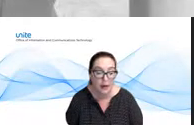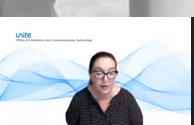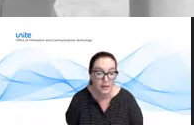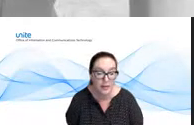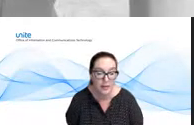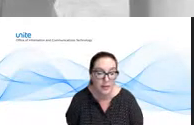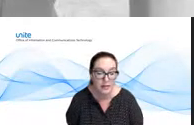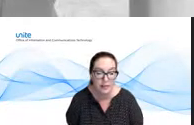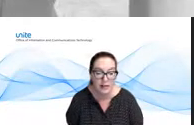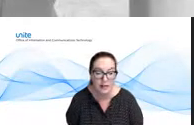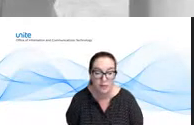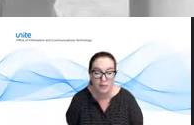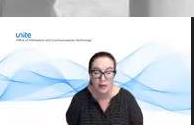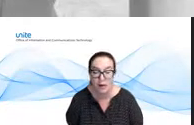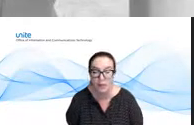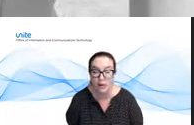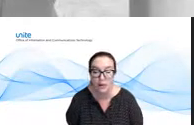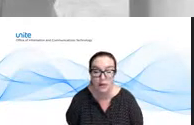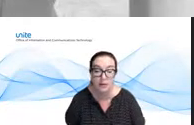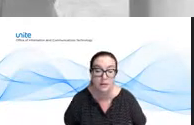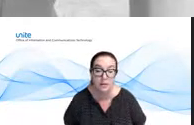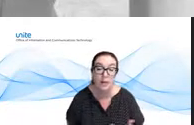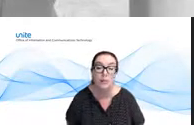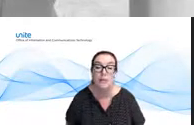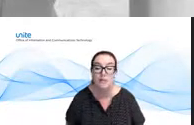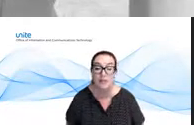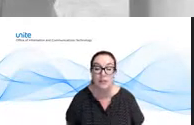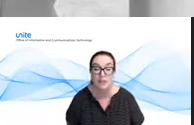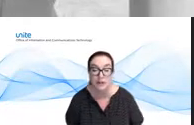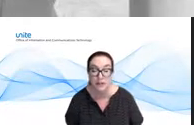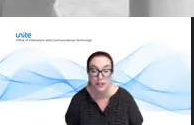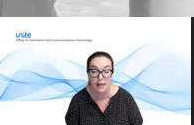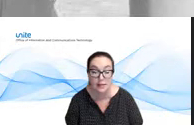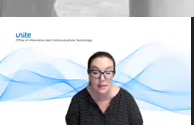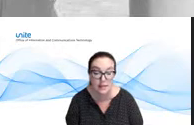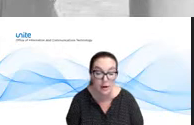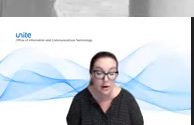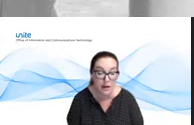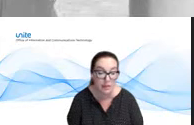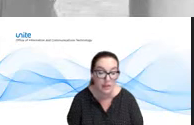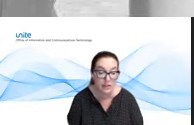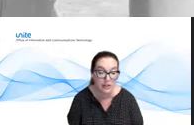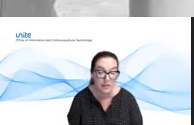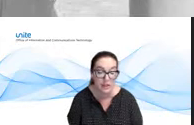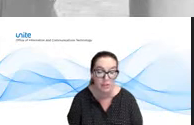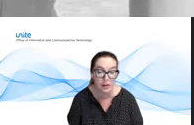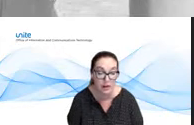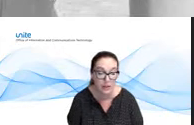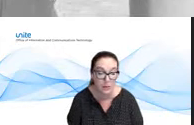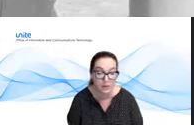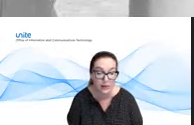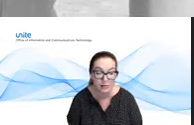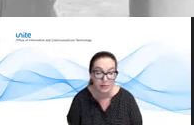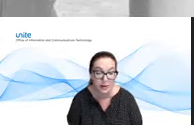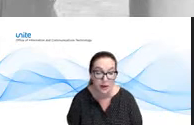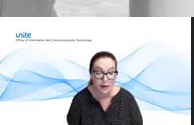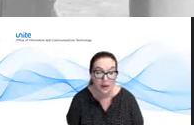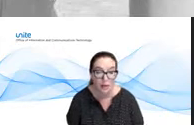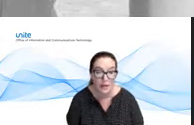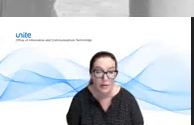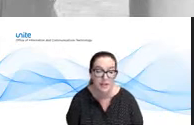everyone. And we're seeing this every day as we become more familiar with the features and functionalities in our applications and the products we're